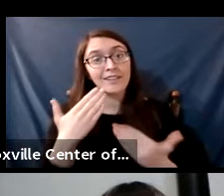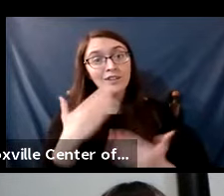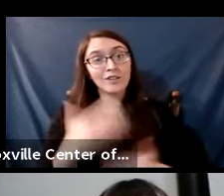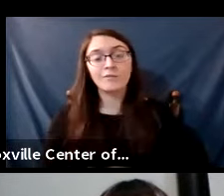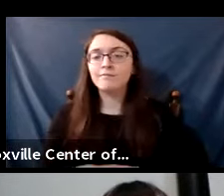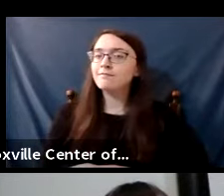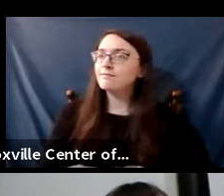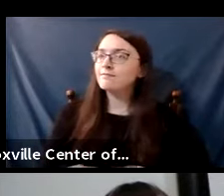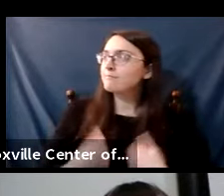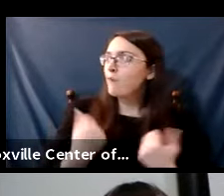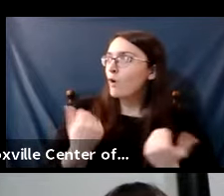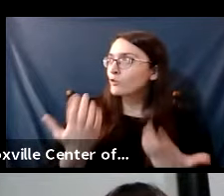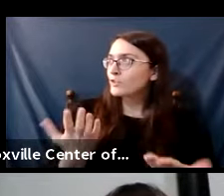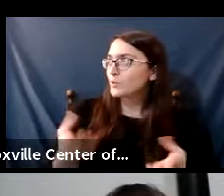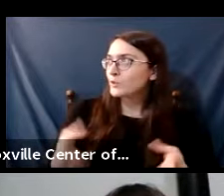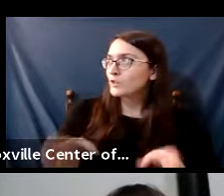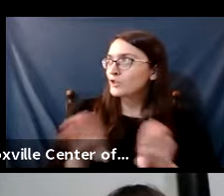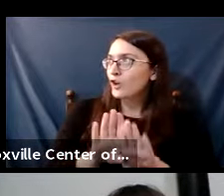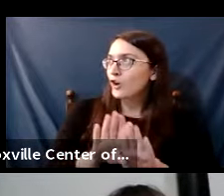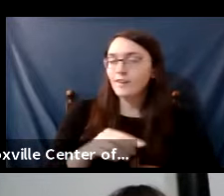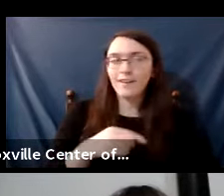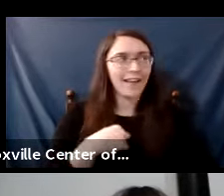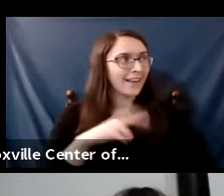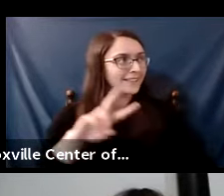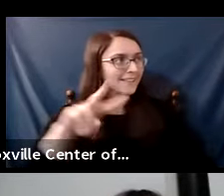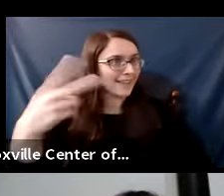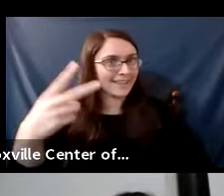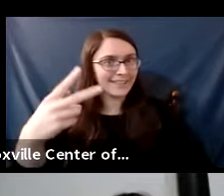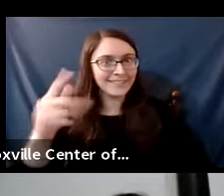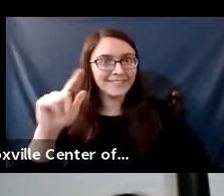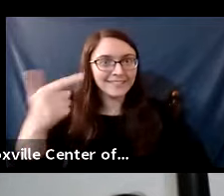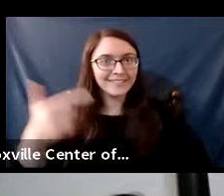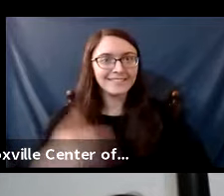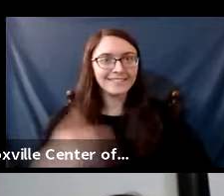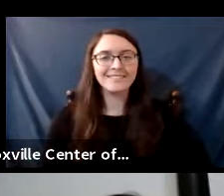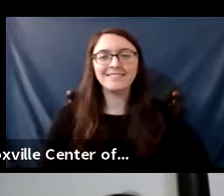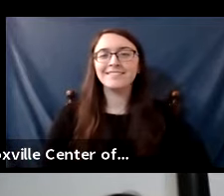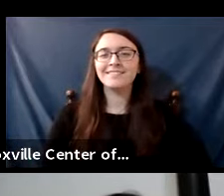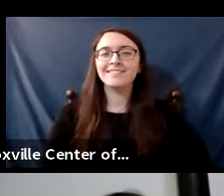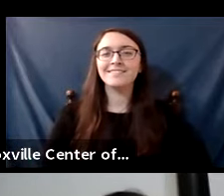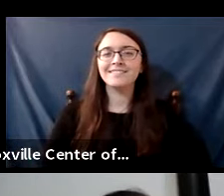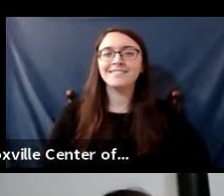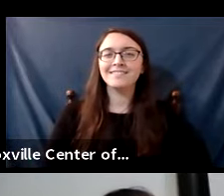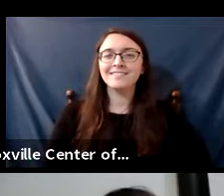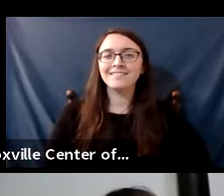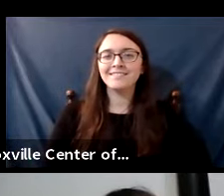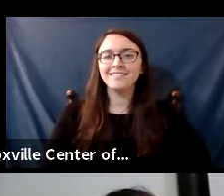adjourn. I second it. Right. Very, very quick,